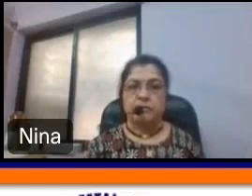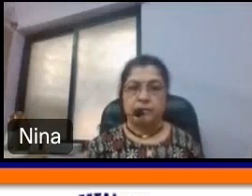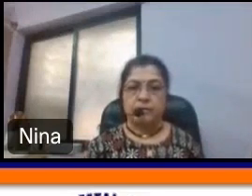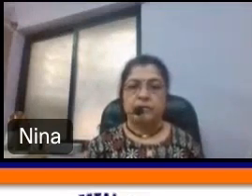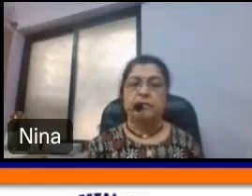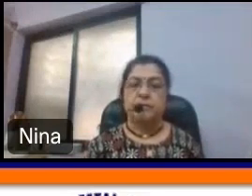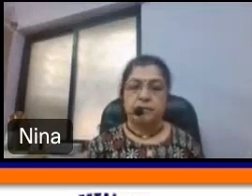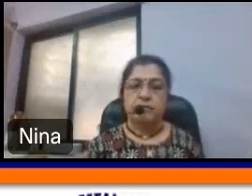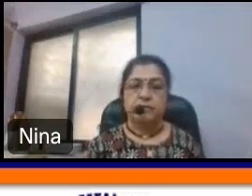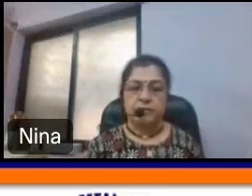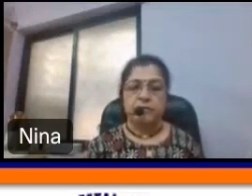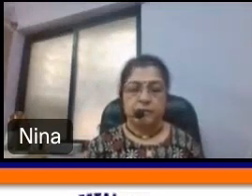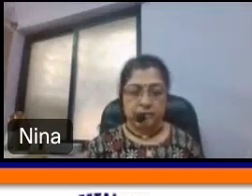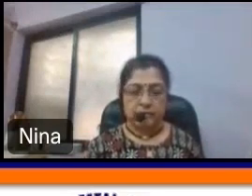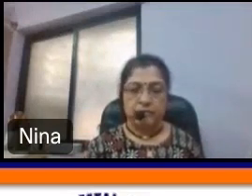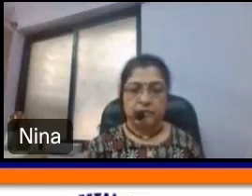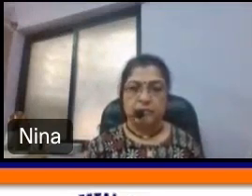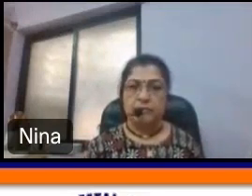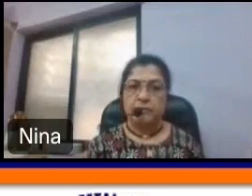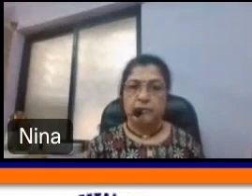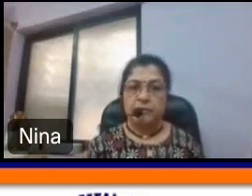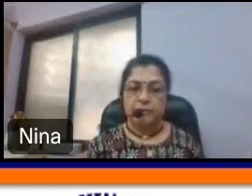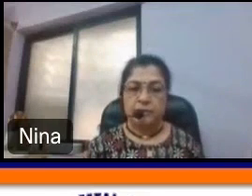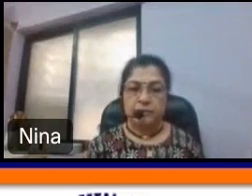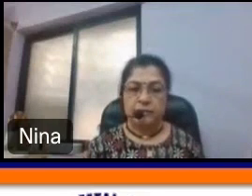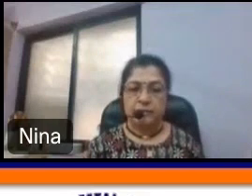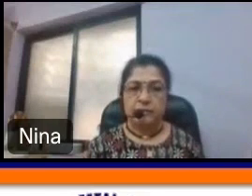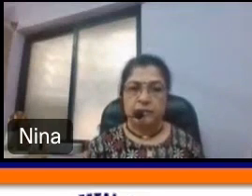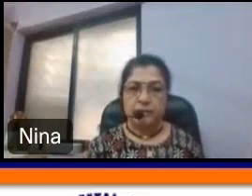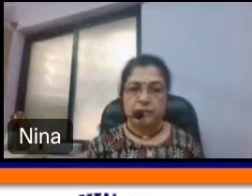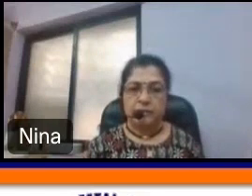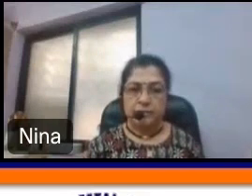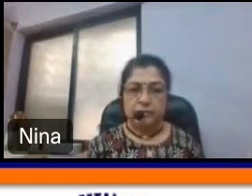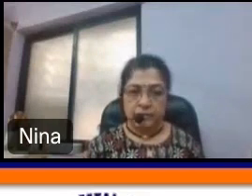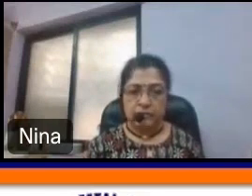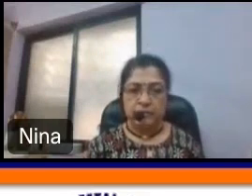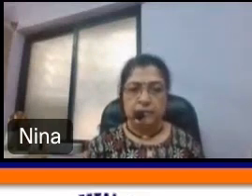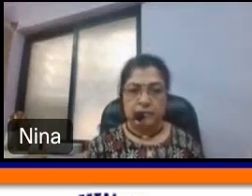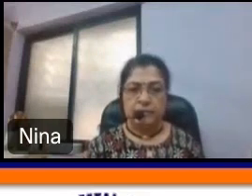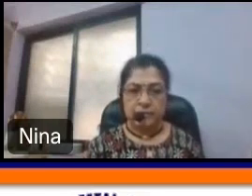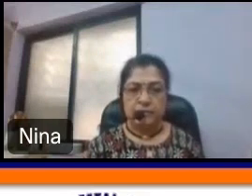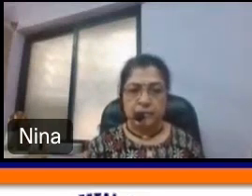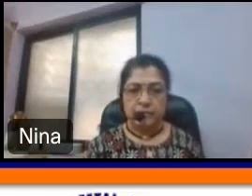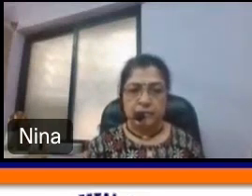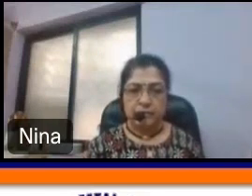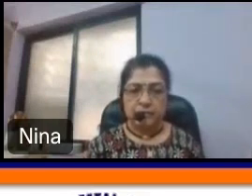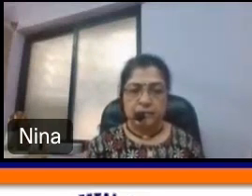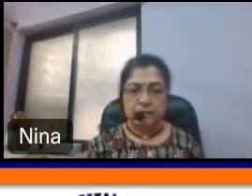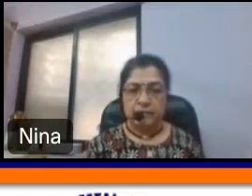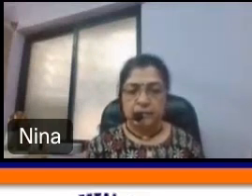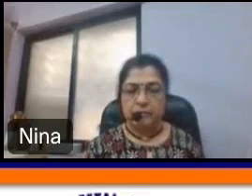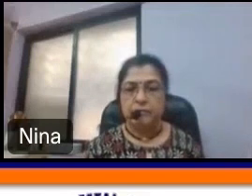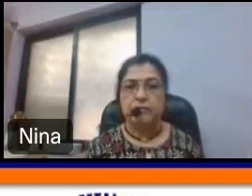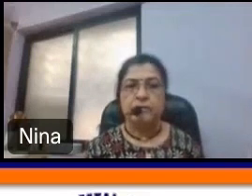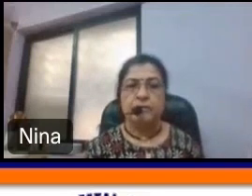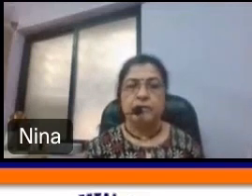choice. Everybody must understand what it is. Maybe interact with the if possible, interact with a child with Down